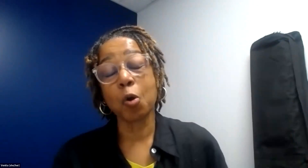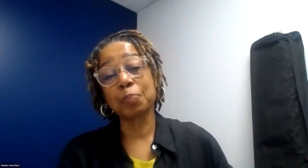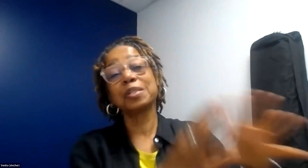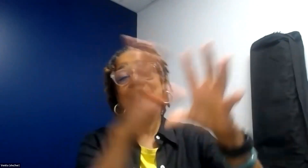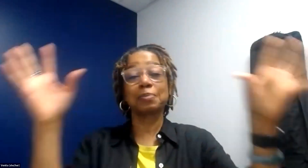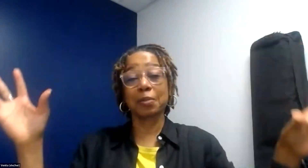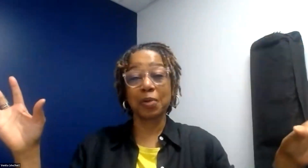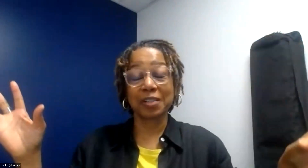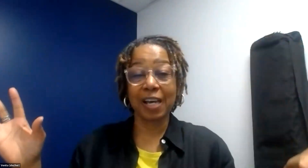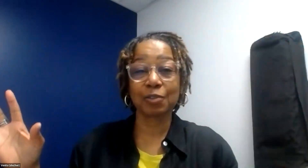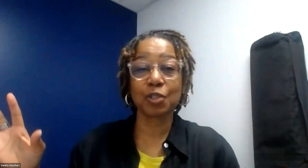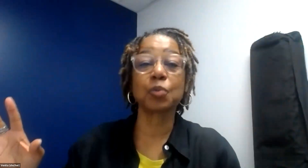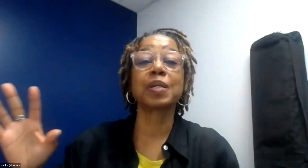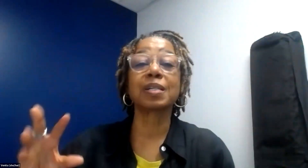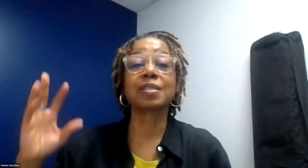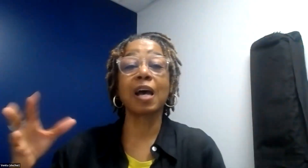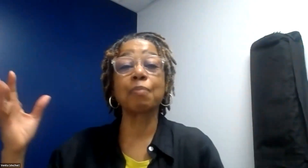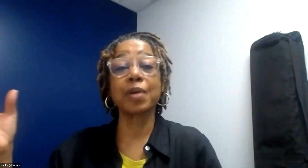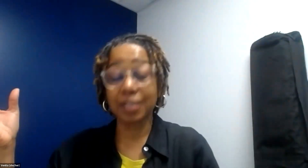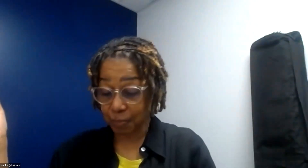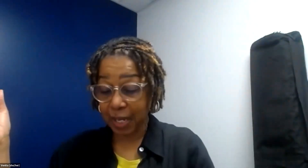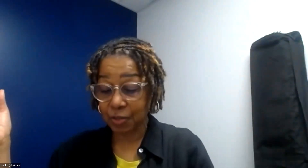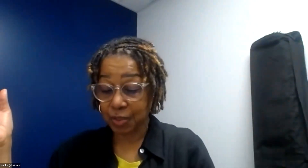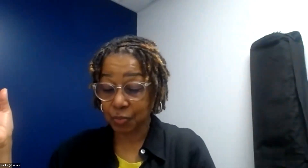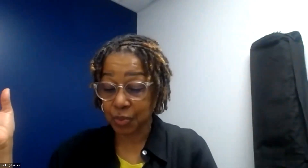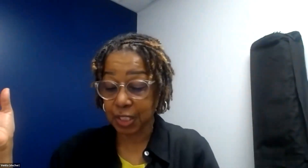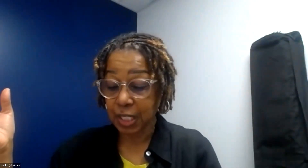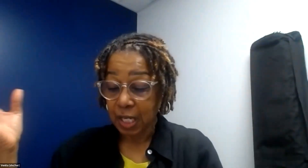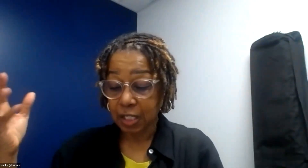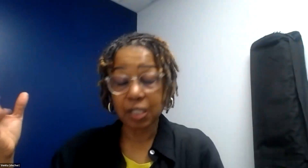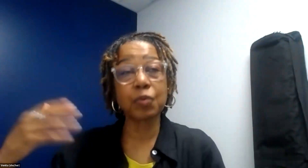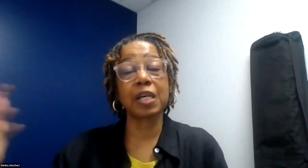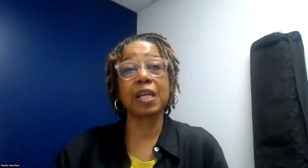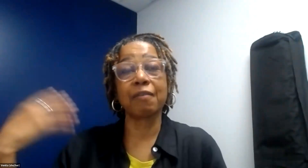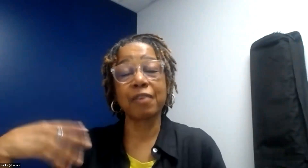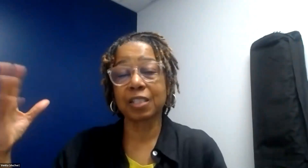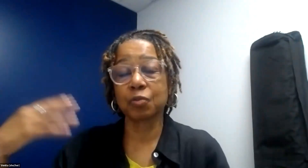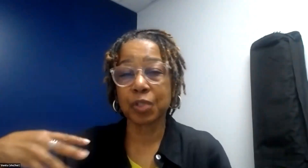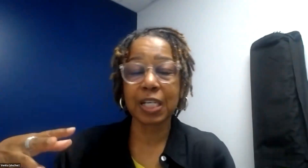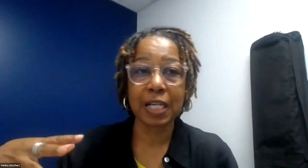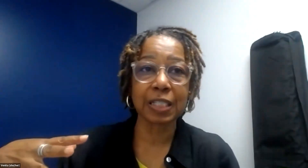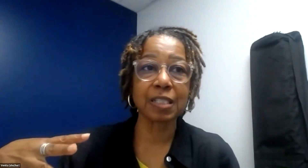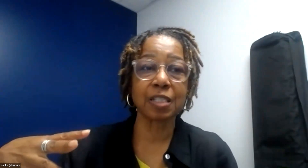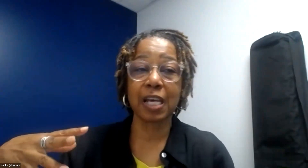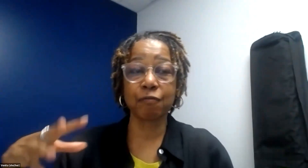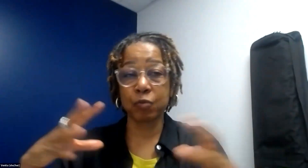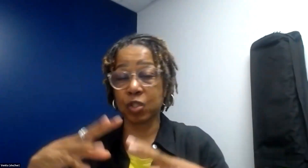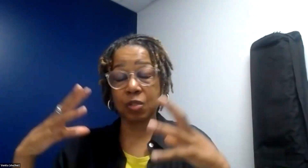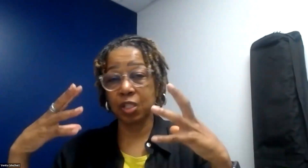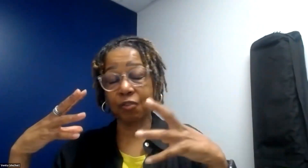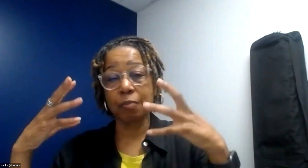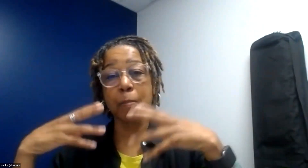I'm gonna go home and put it up somewhere now too, because stop, rest, and pace was really a good one. And I've had to really kind of listen to